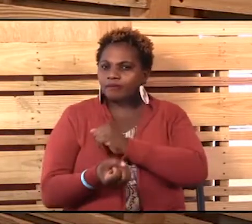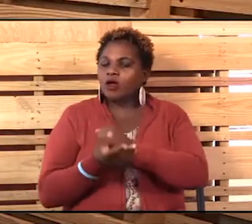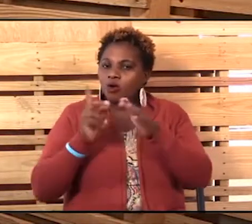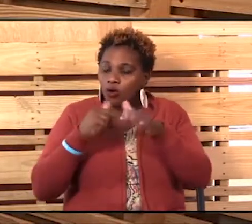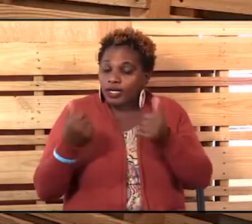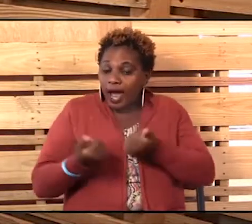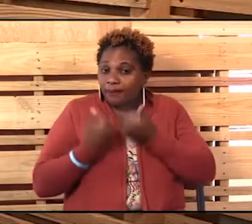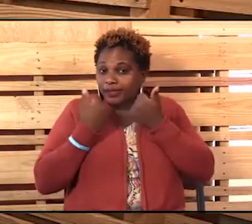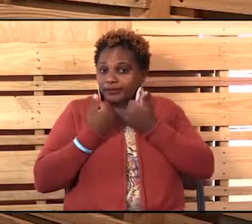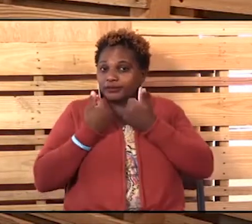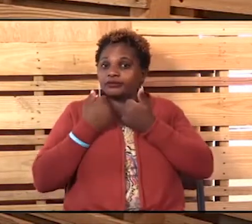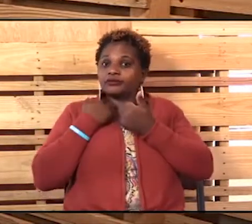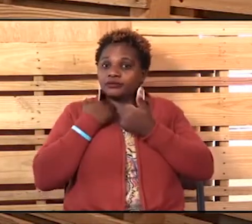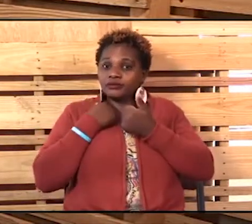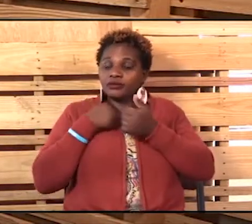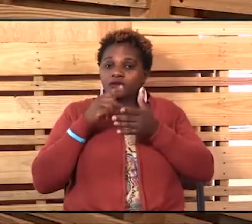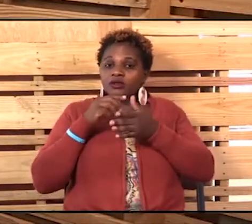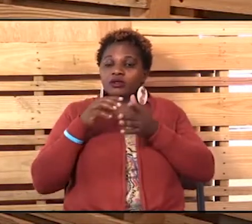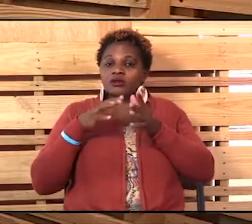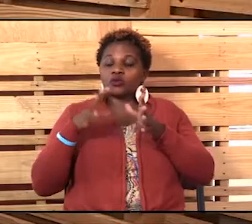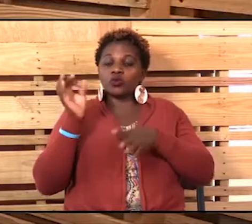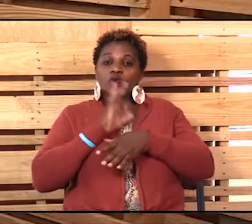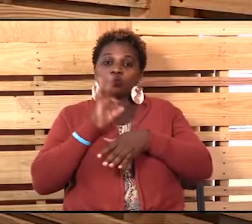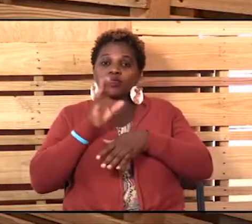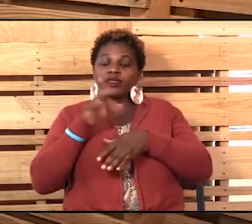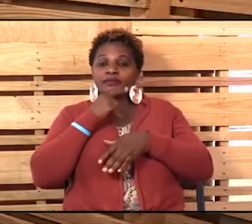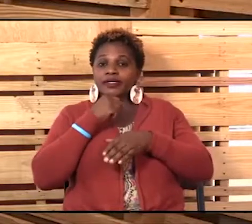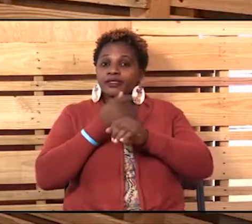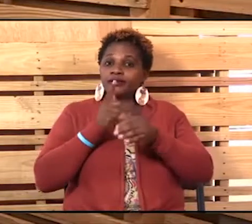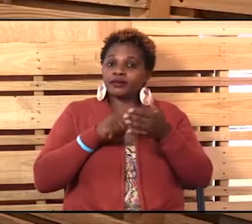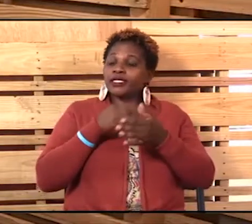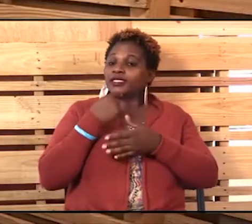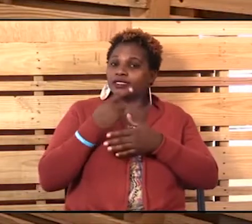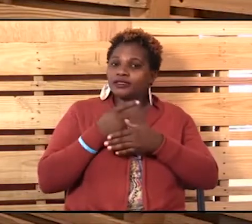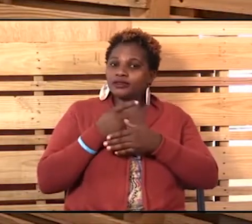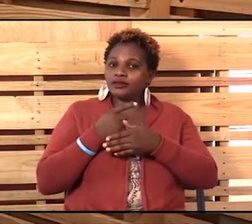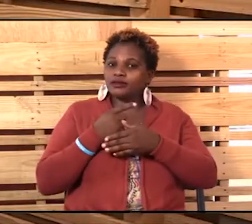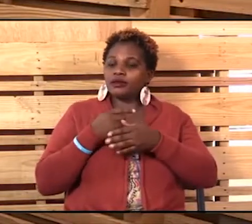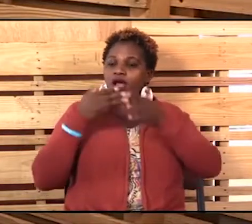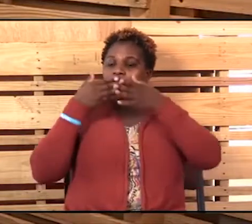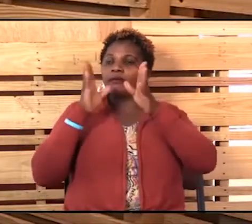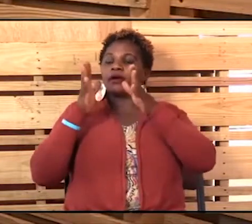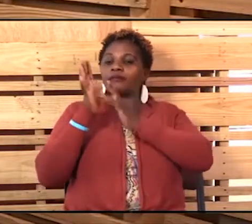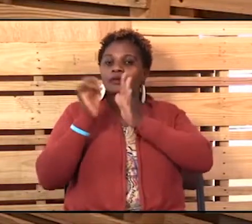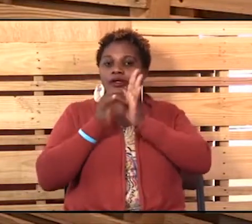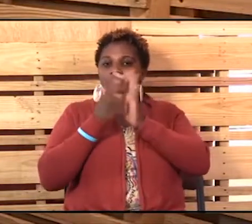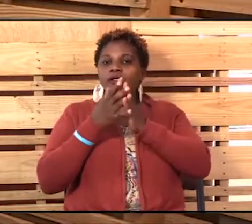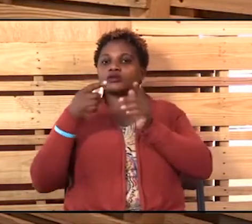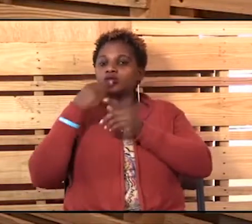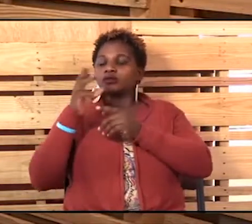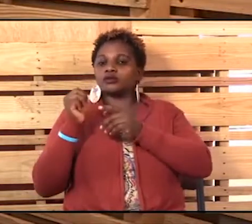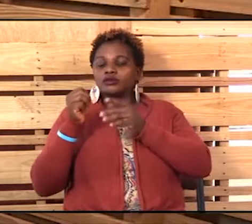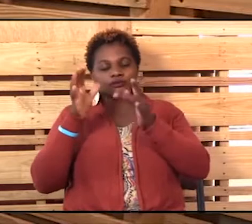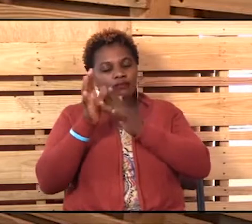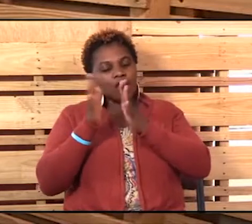exactly what had happened. And what was astonishing is what this man did. He said that he opened the scriptures and told them that it